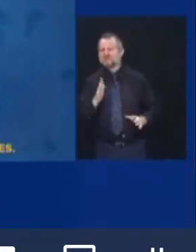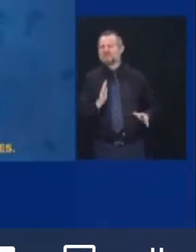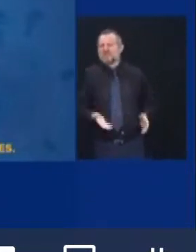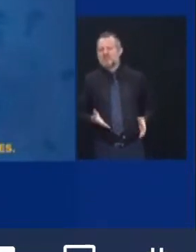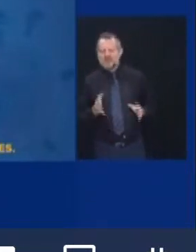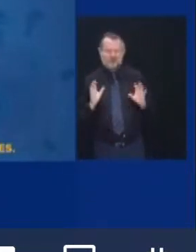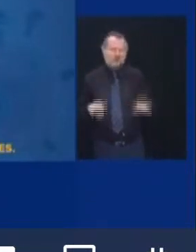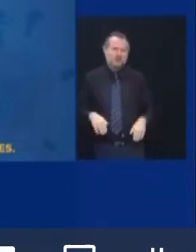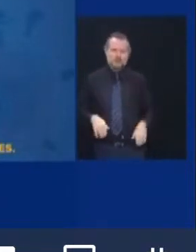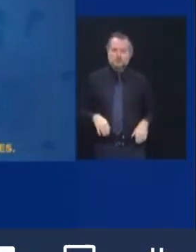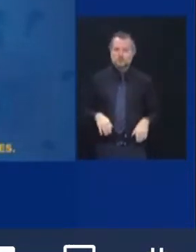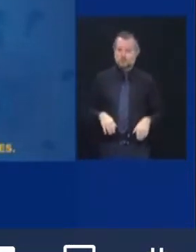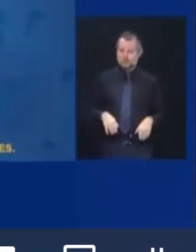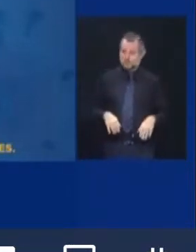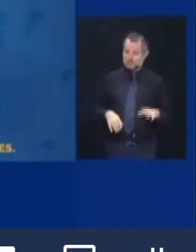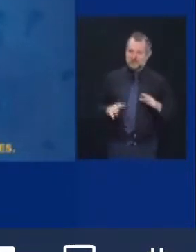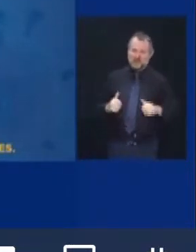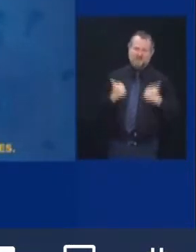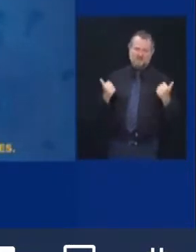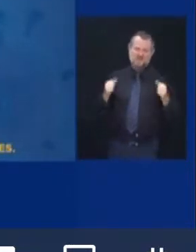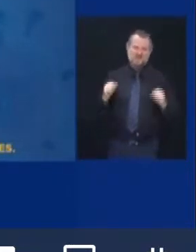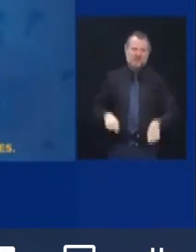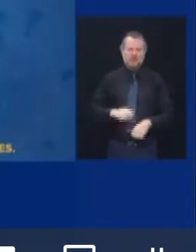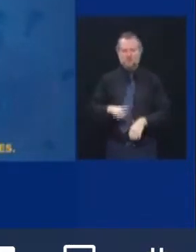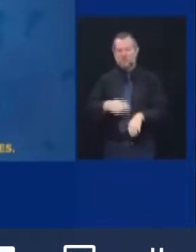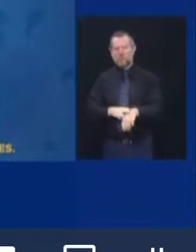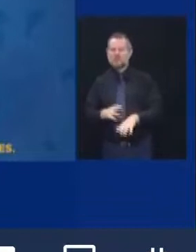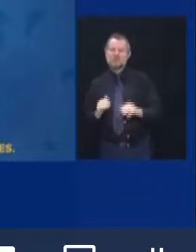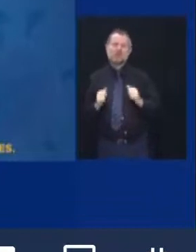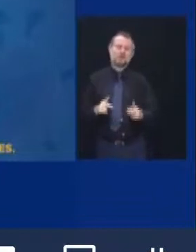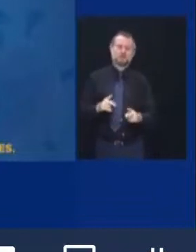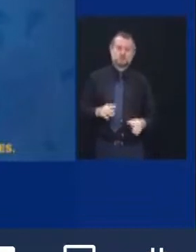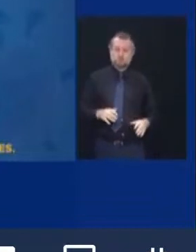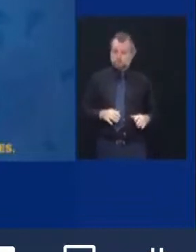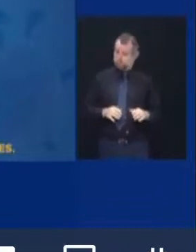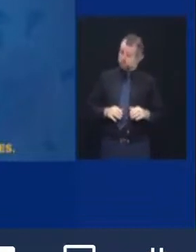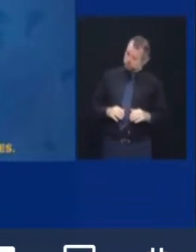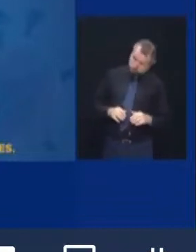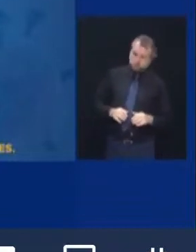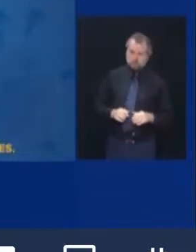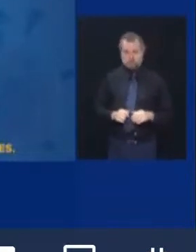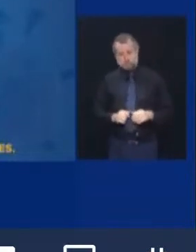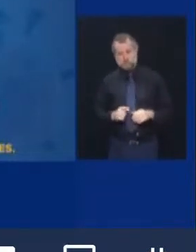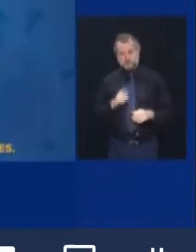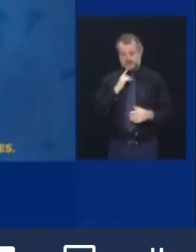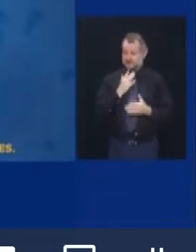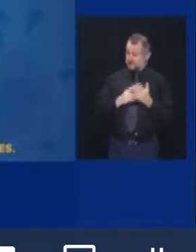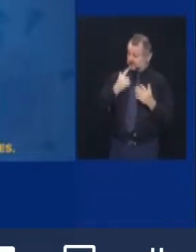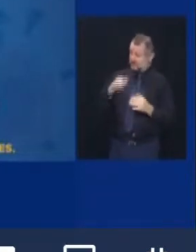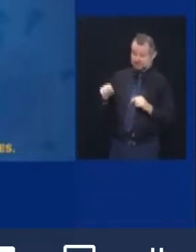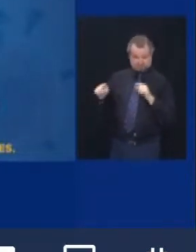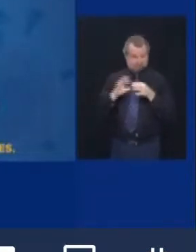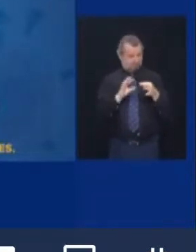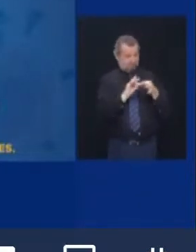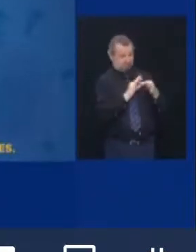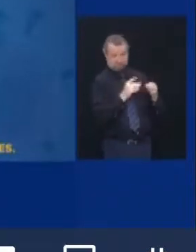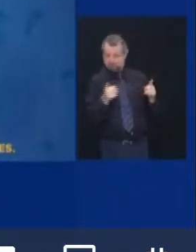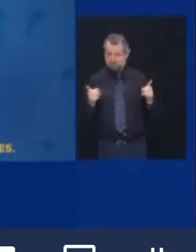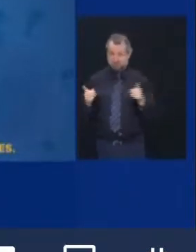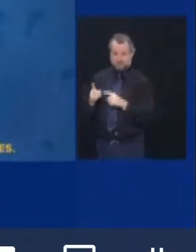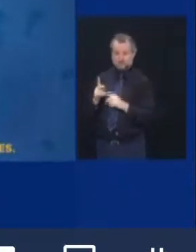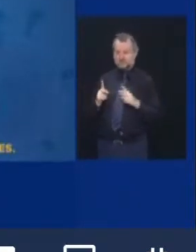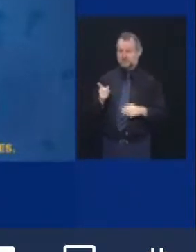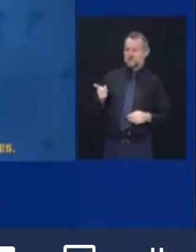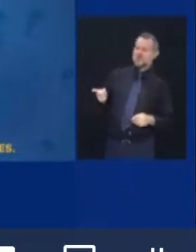Go ahead, live your life. We can do it. We're New York. Go ahead, enjoy yourself. Don't listen to these